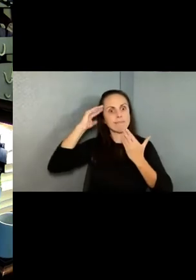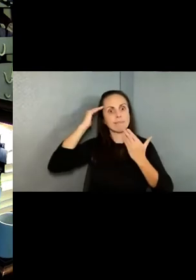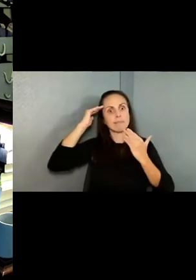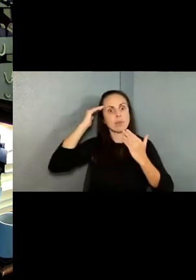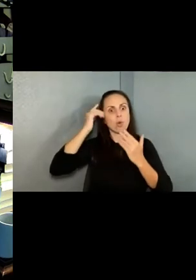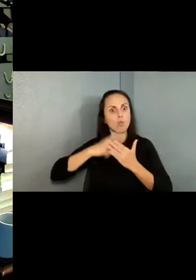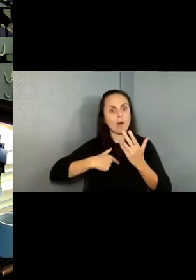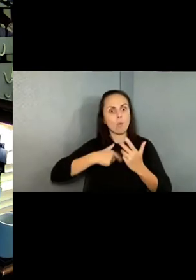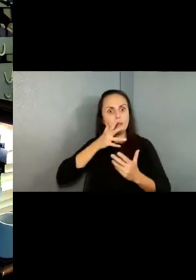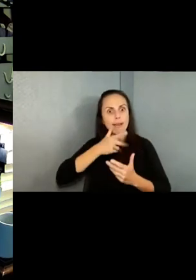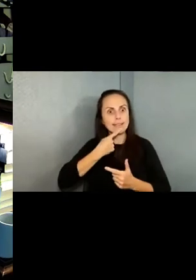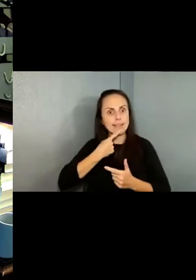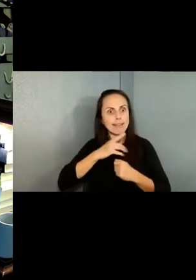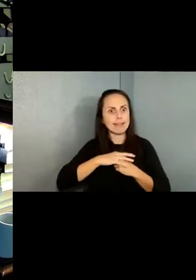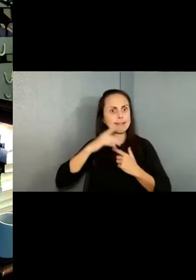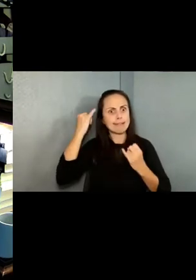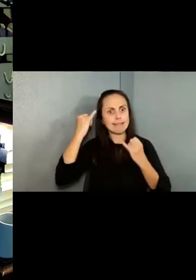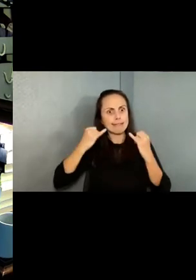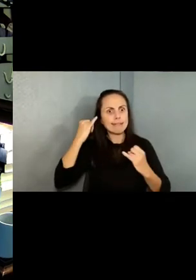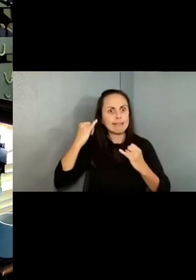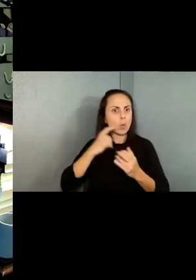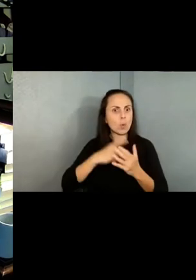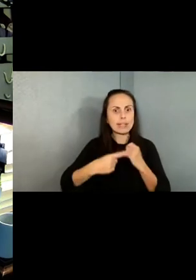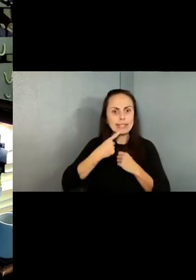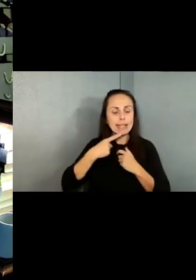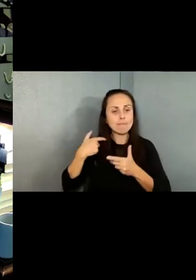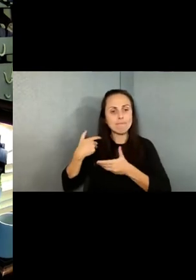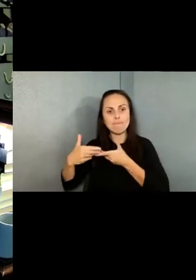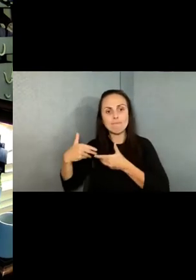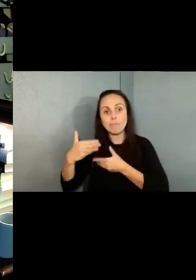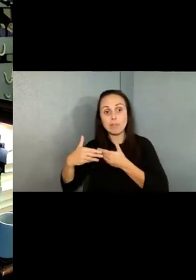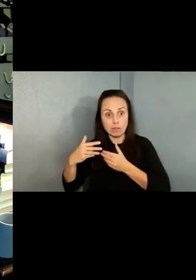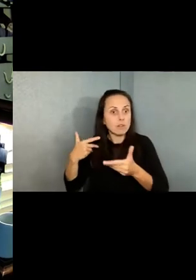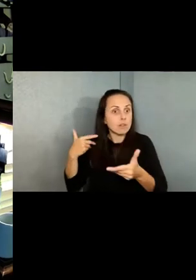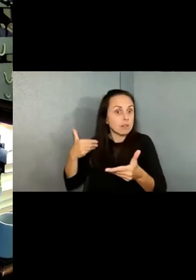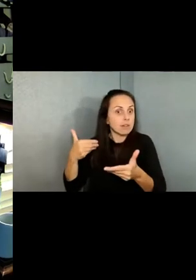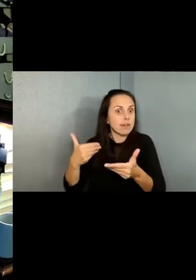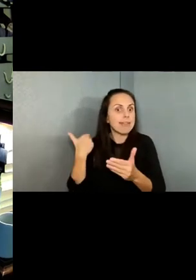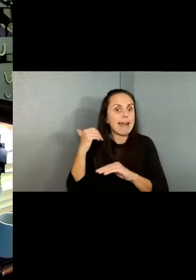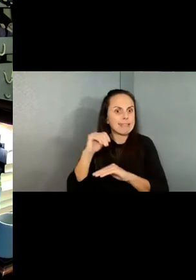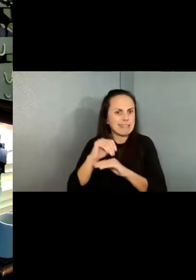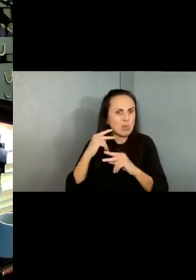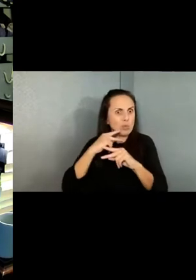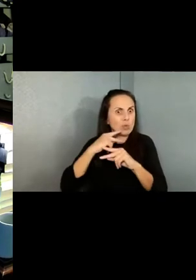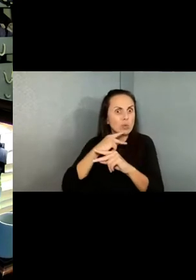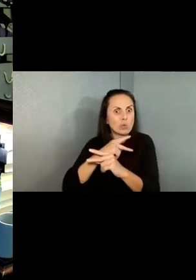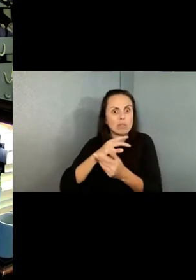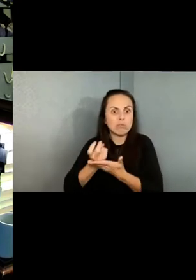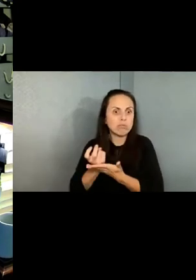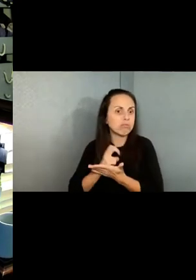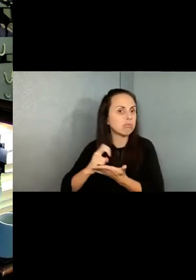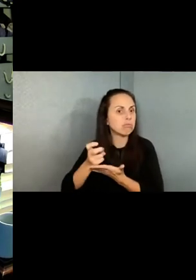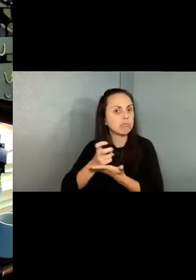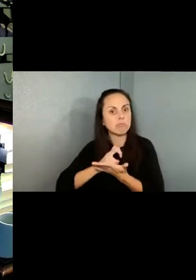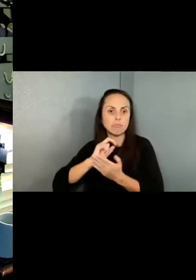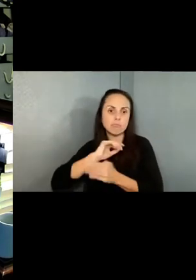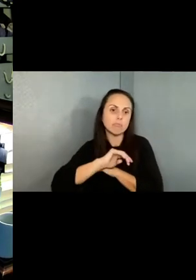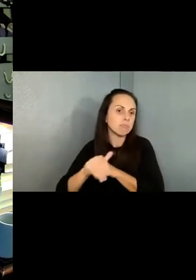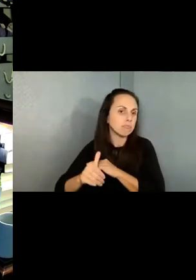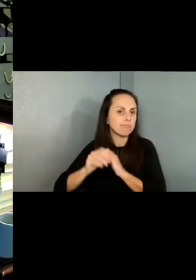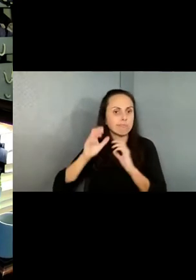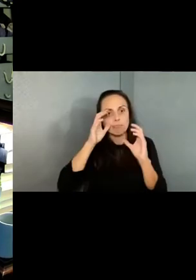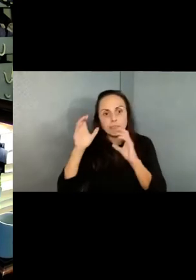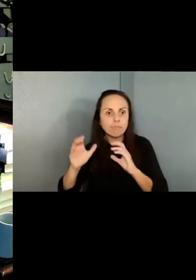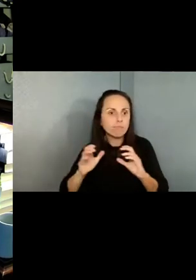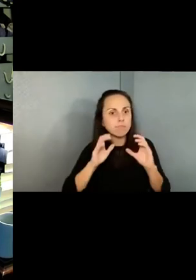say? What am I going to say? I start worrying more last night. I don't sleep very well.